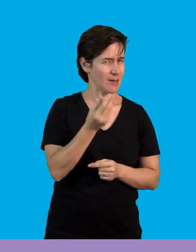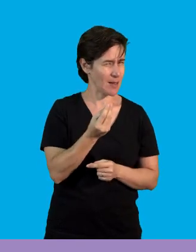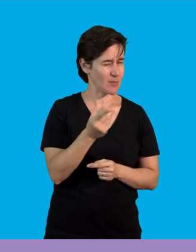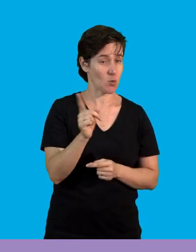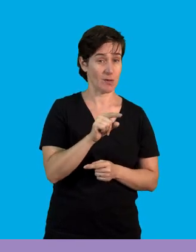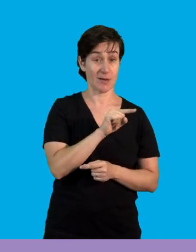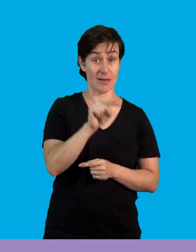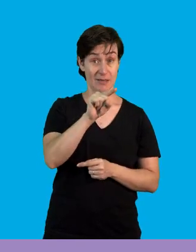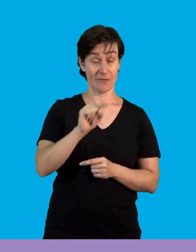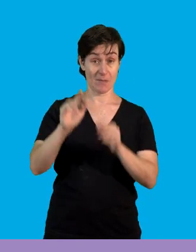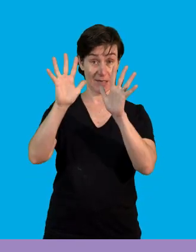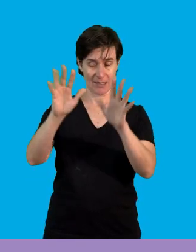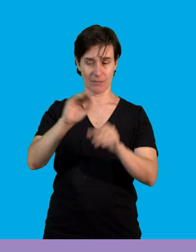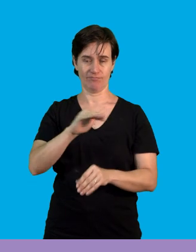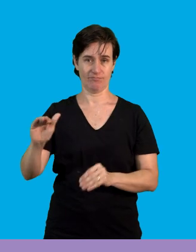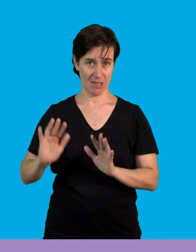be 10